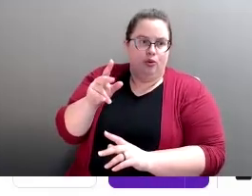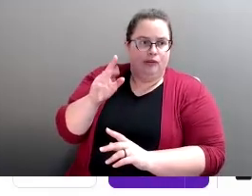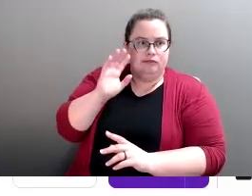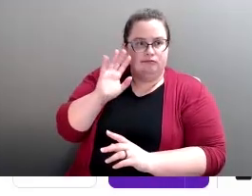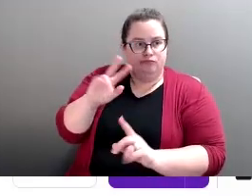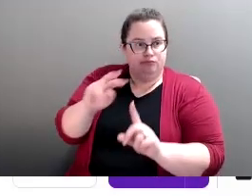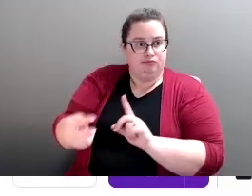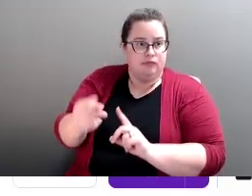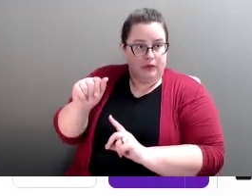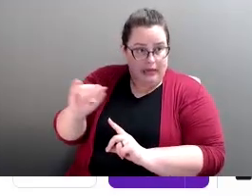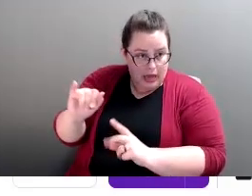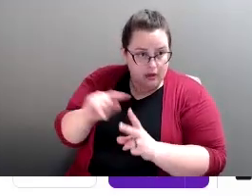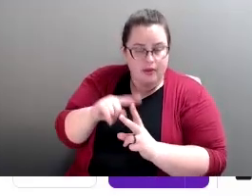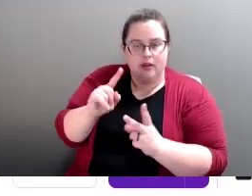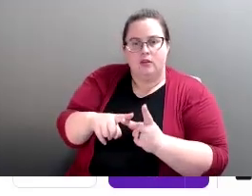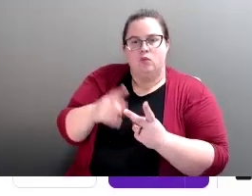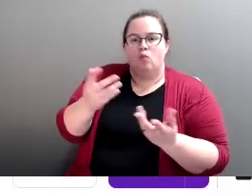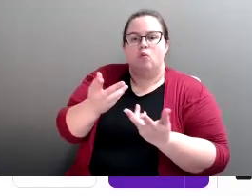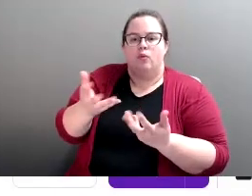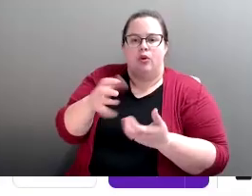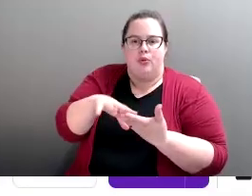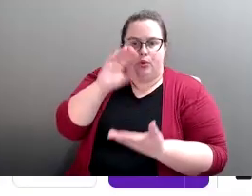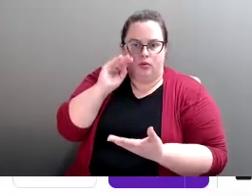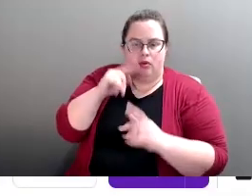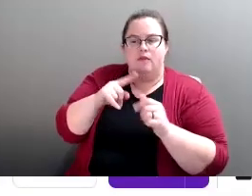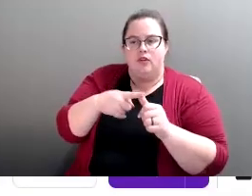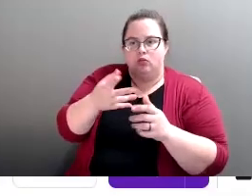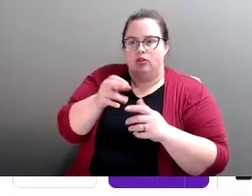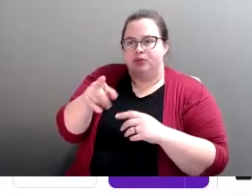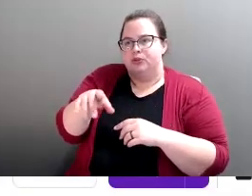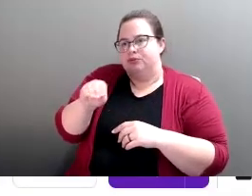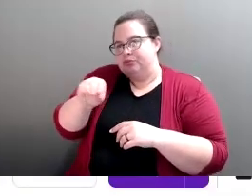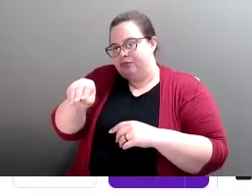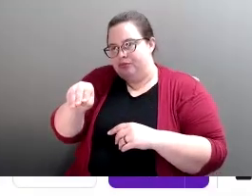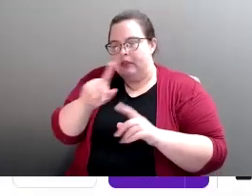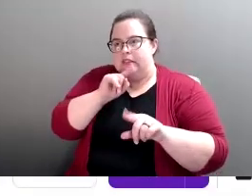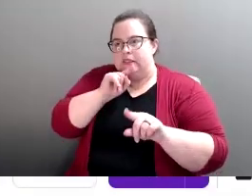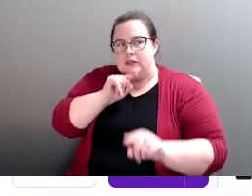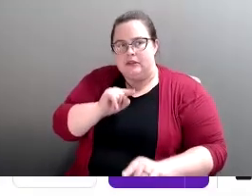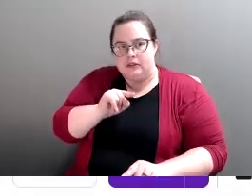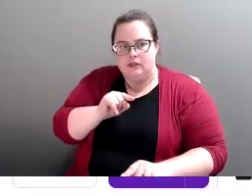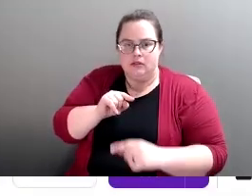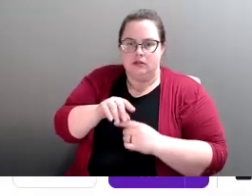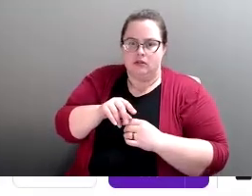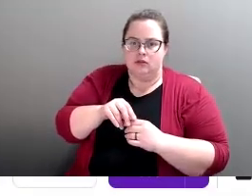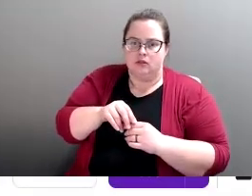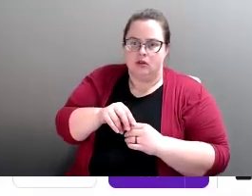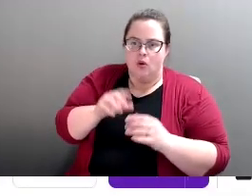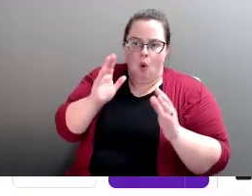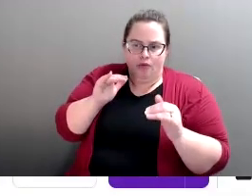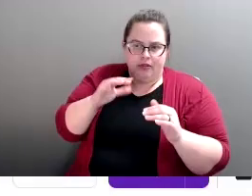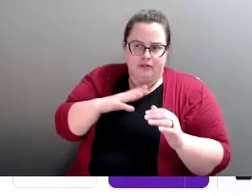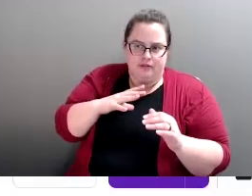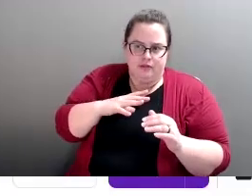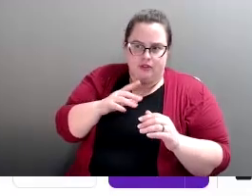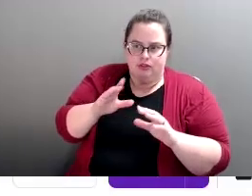like to learn. But let's first just get you all on there, right? And answer any, hopefully you don't have any snags to do this. You can just open it up in